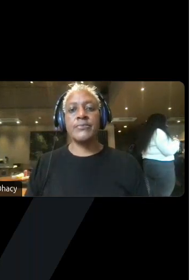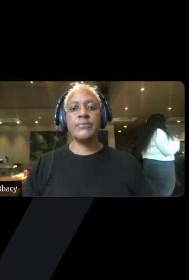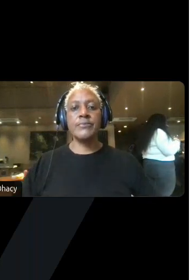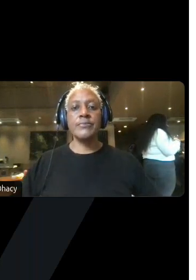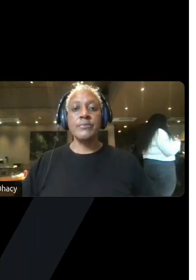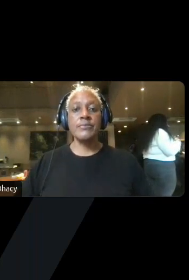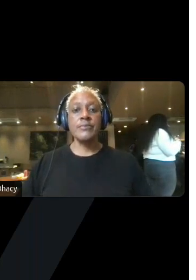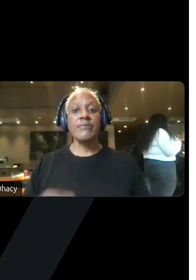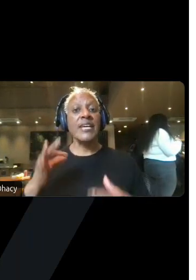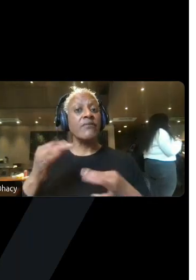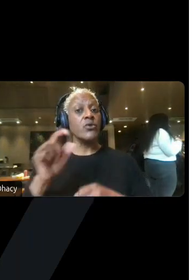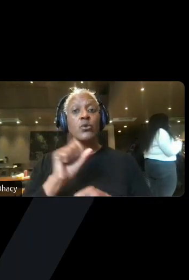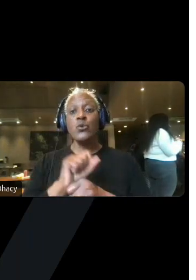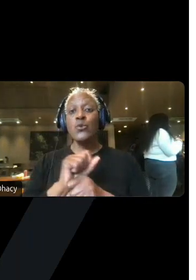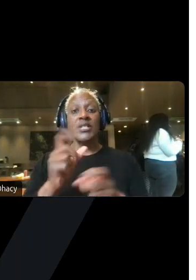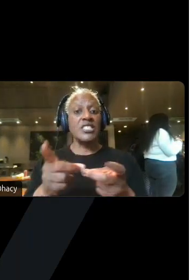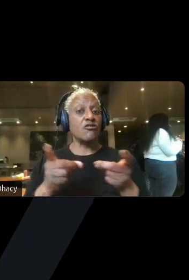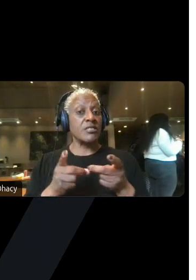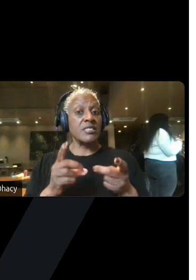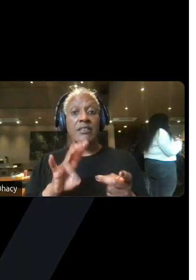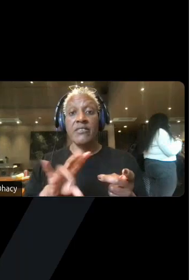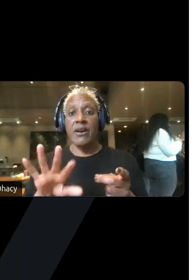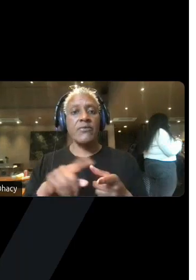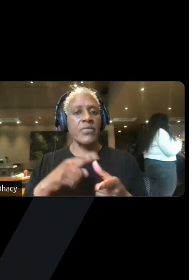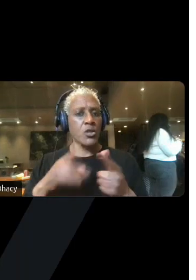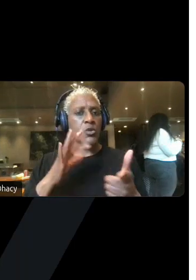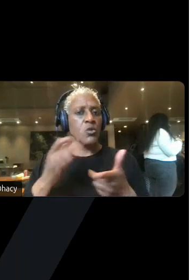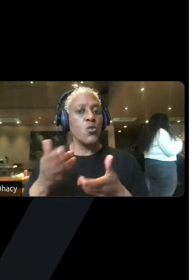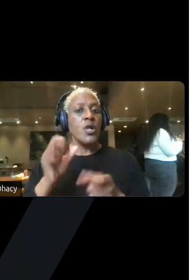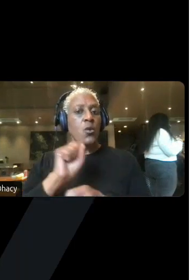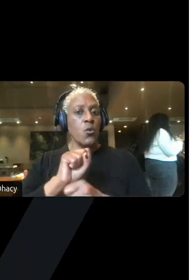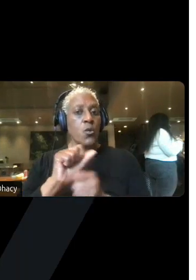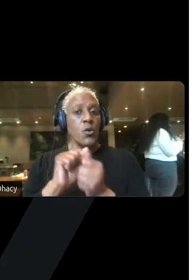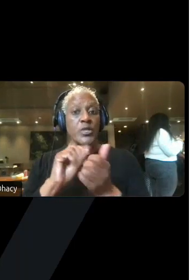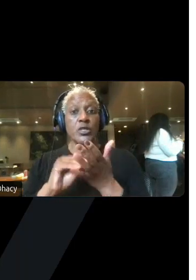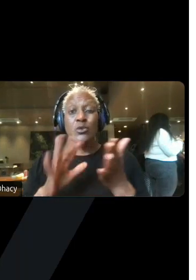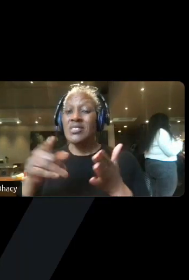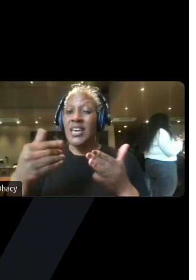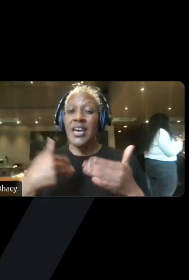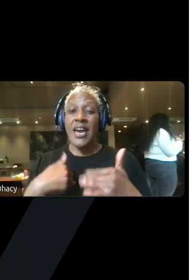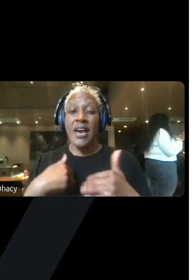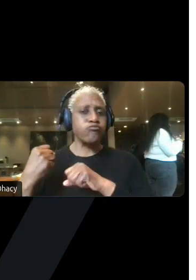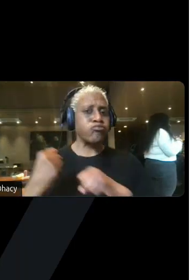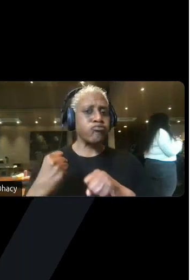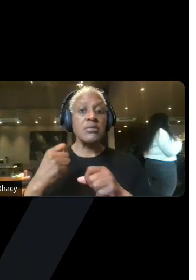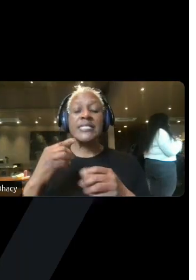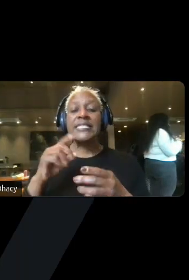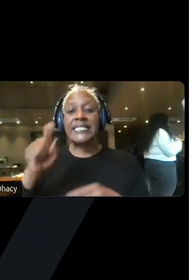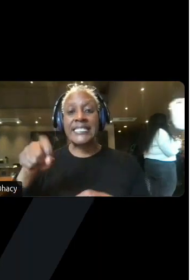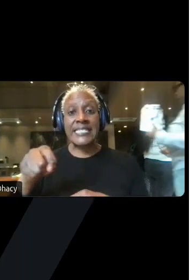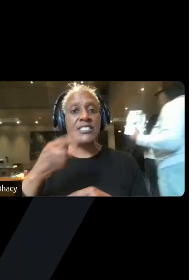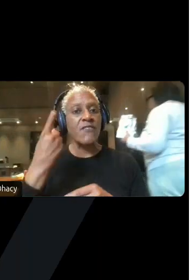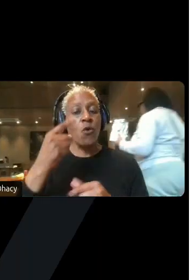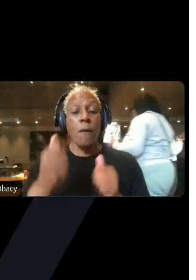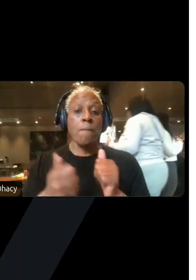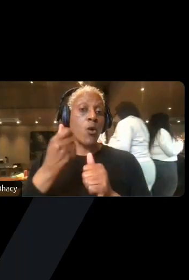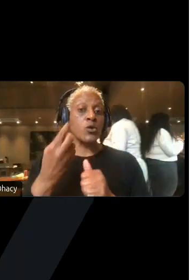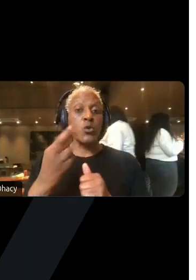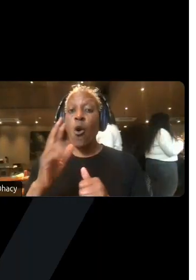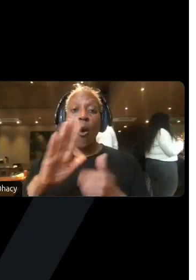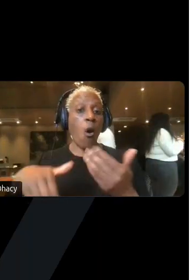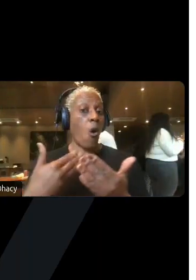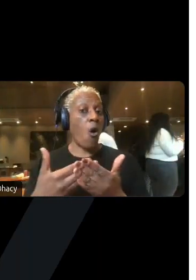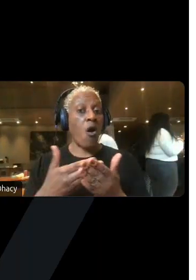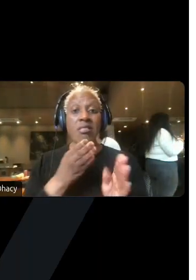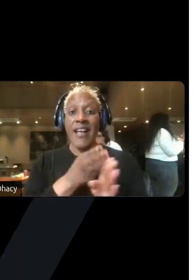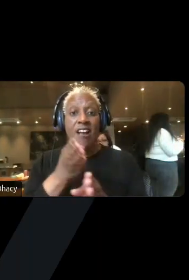As a teacher in District 75, you're going to work with students with very high needs in most or all areas. That includes not just academics,